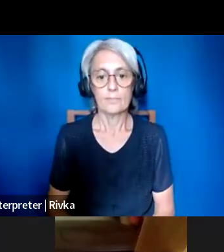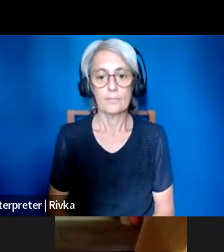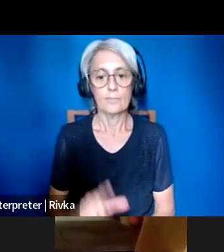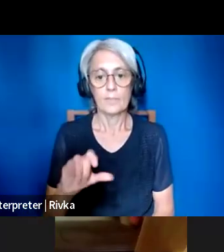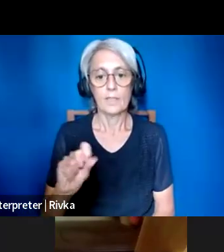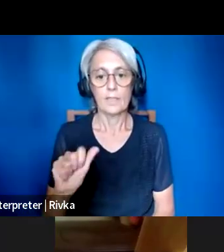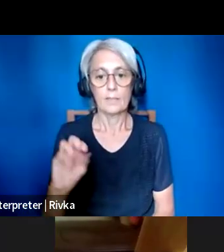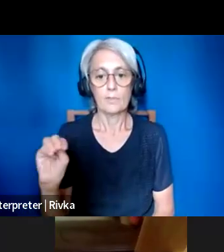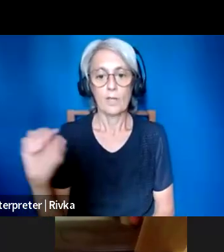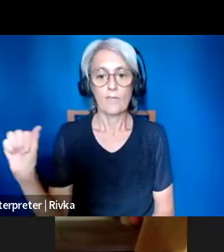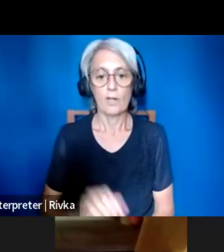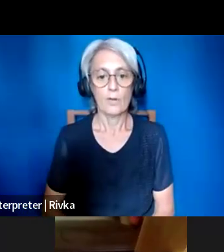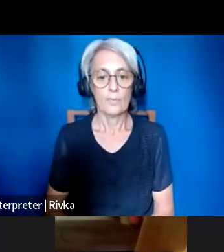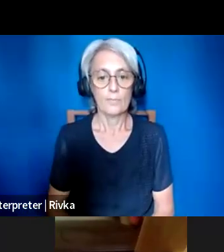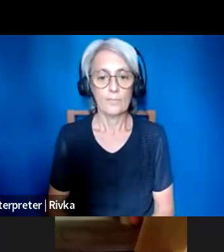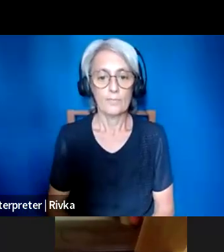Lisa Marie Alvarado.